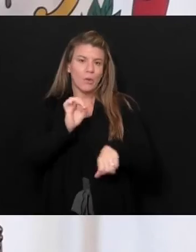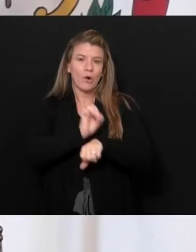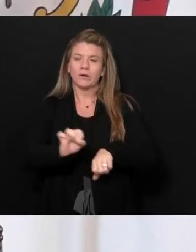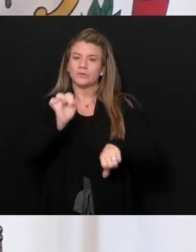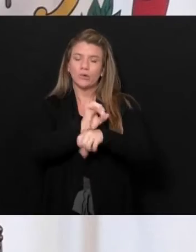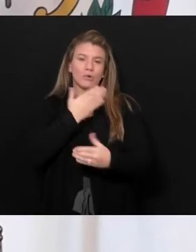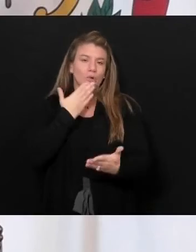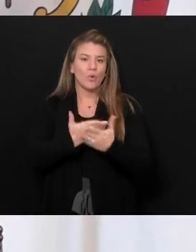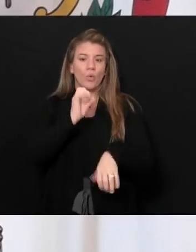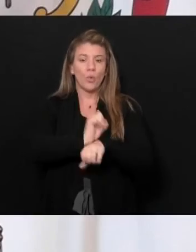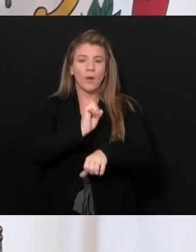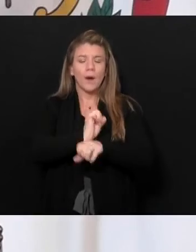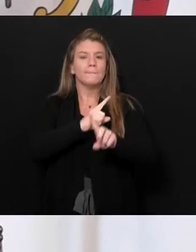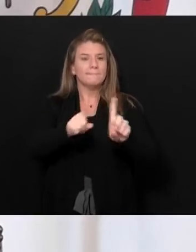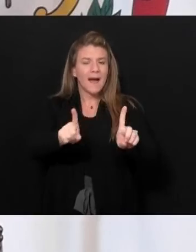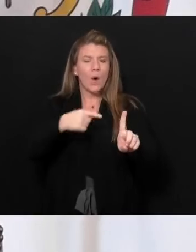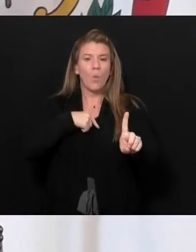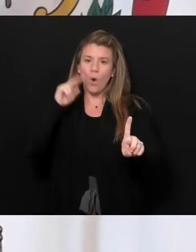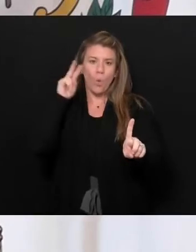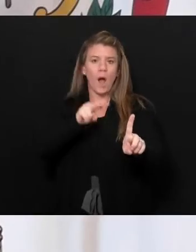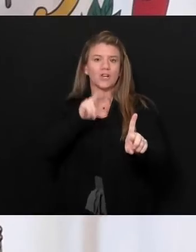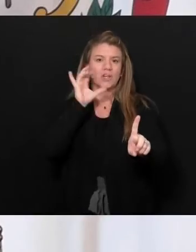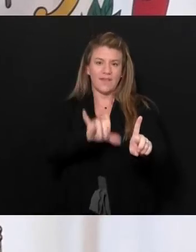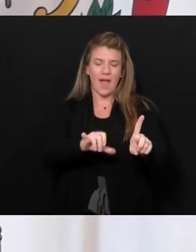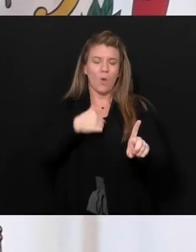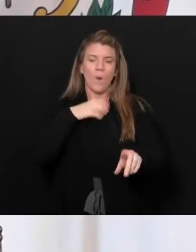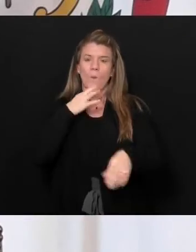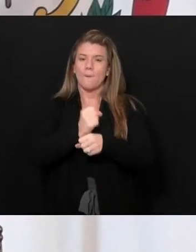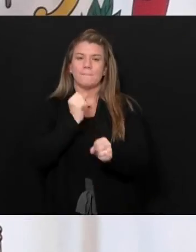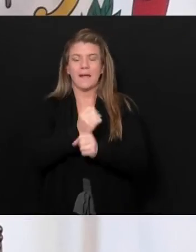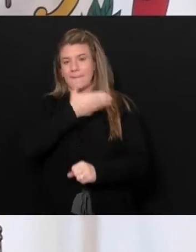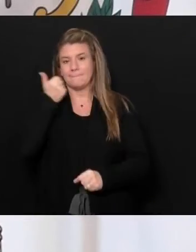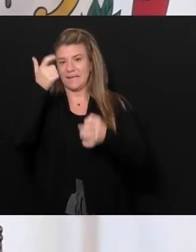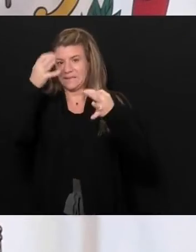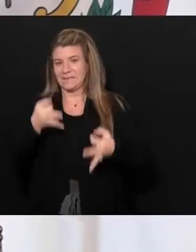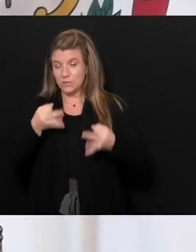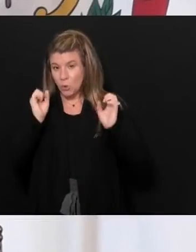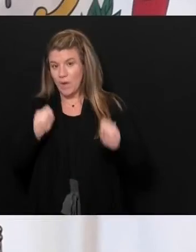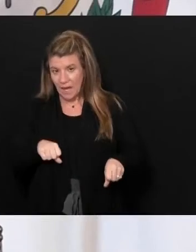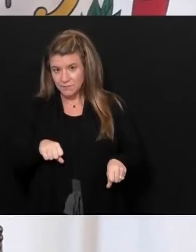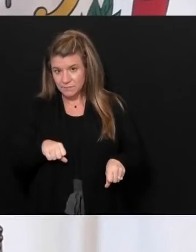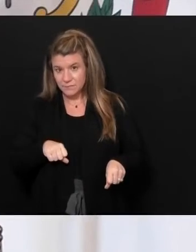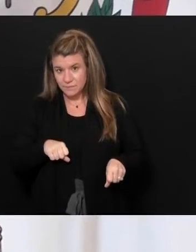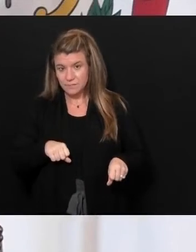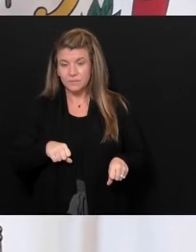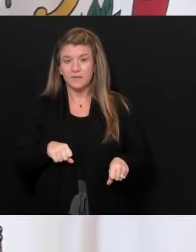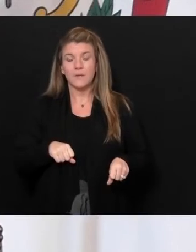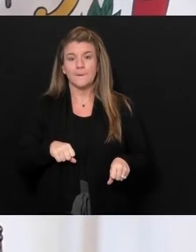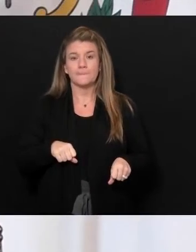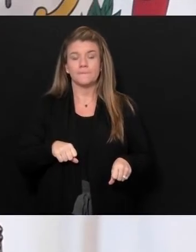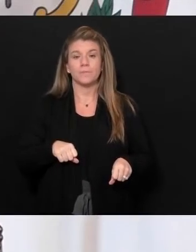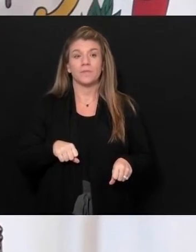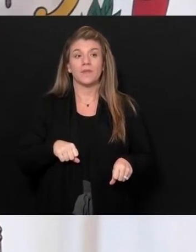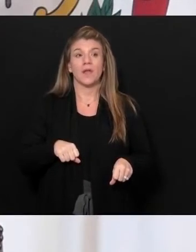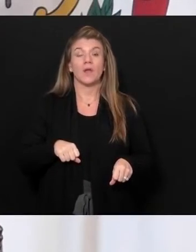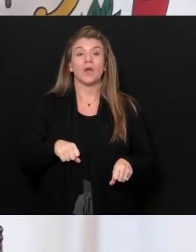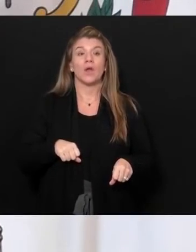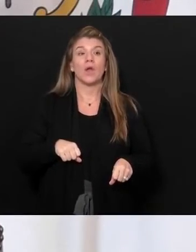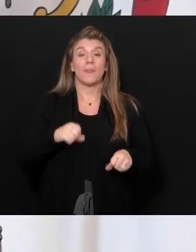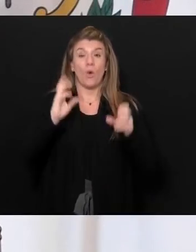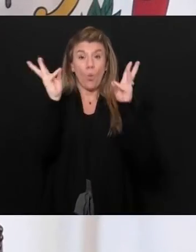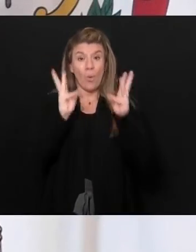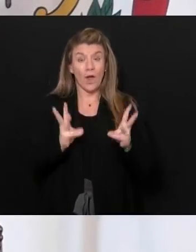But we're watching that, and we're going to make the best decision we can possibly make. We moved all the